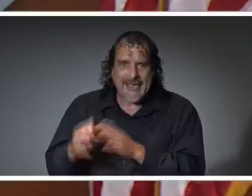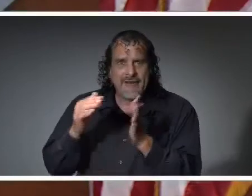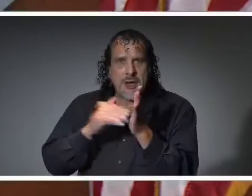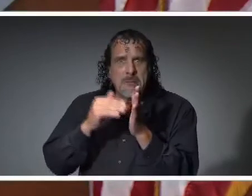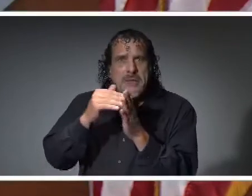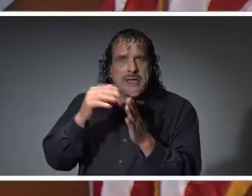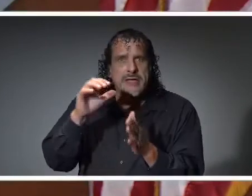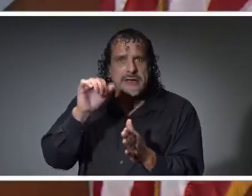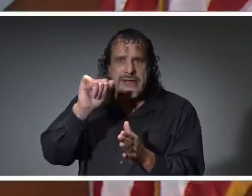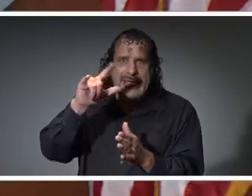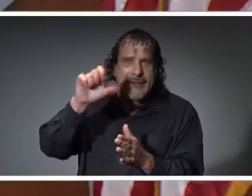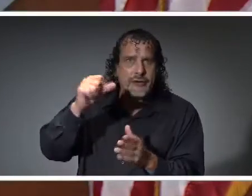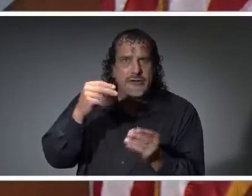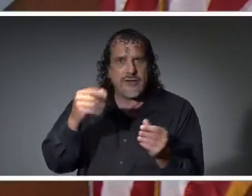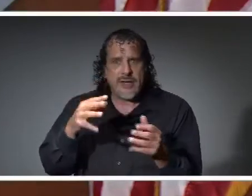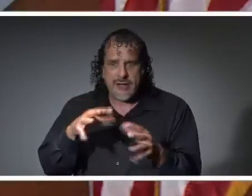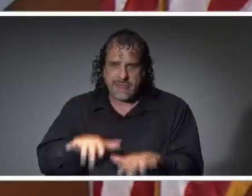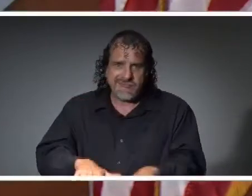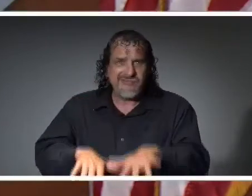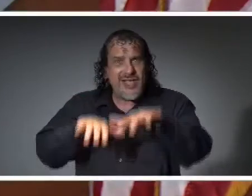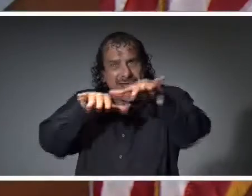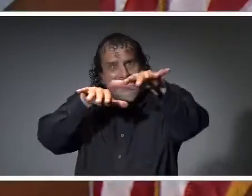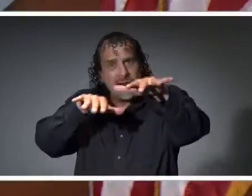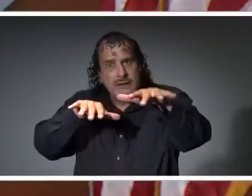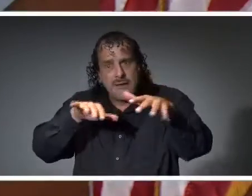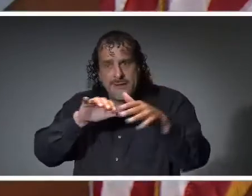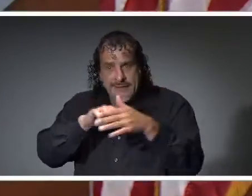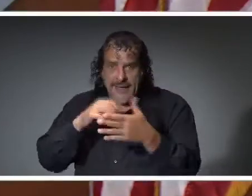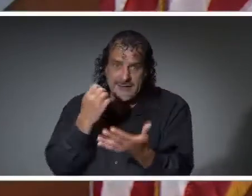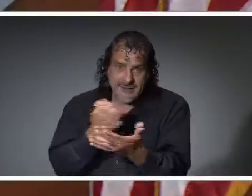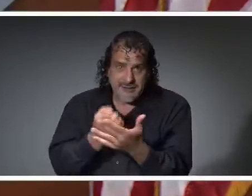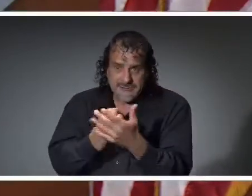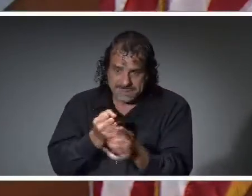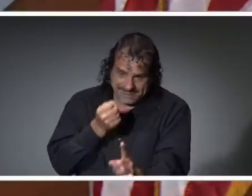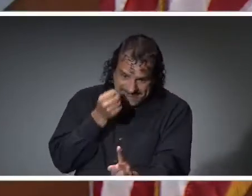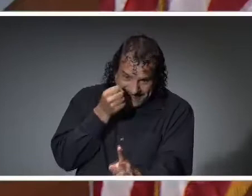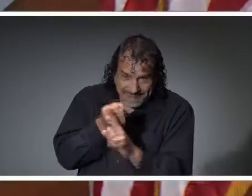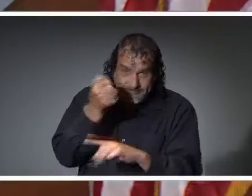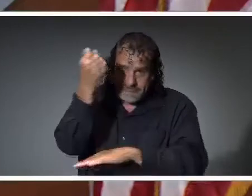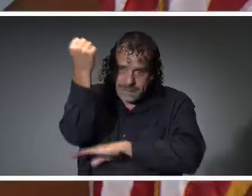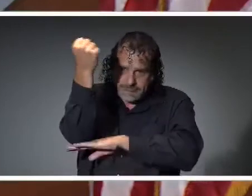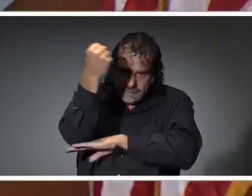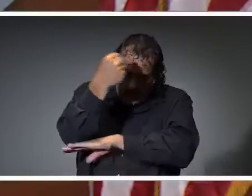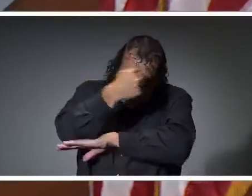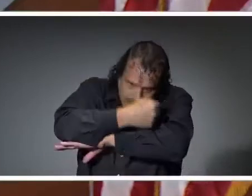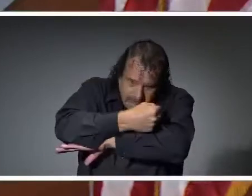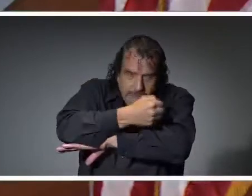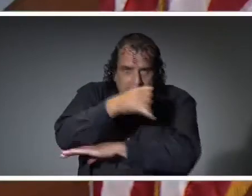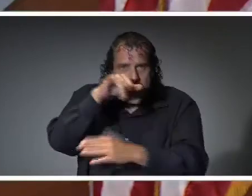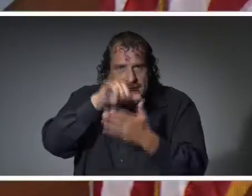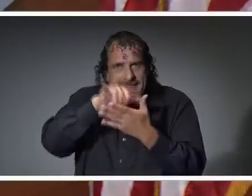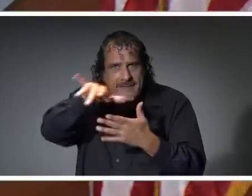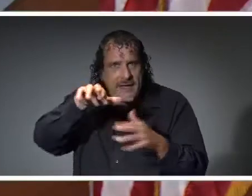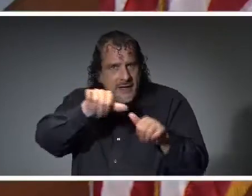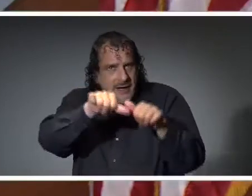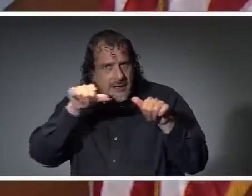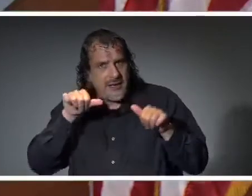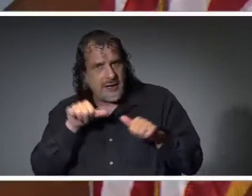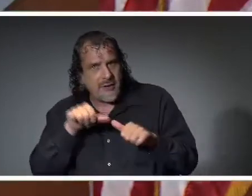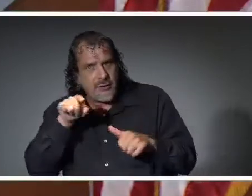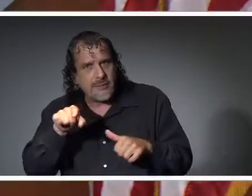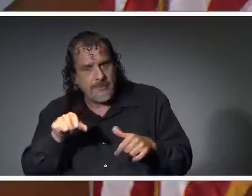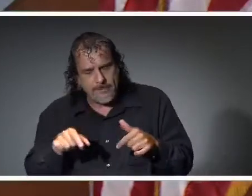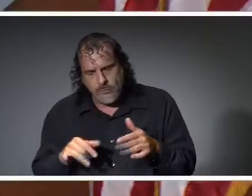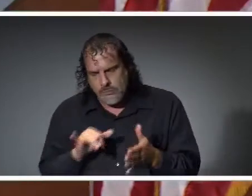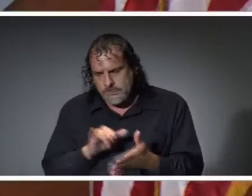and so it has a huge economic impact on everyone in that region. And I think that's something that we